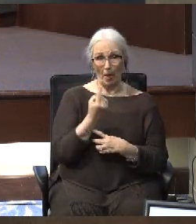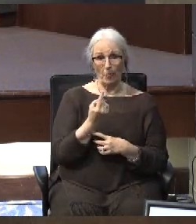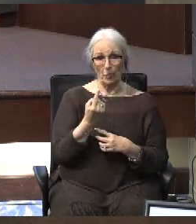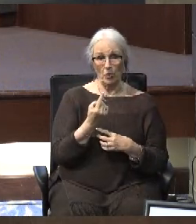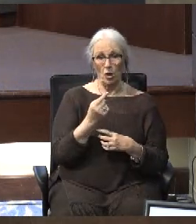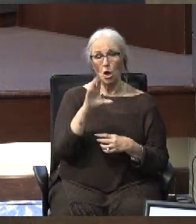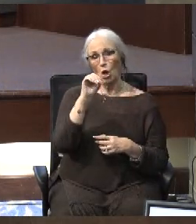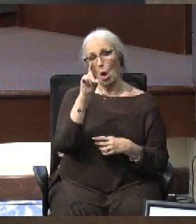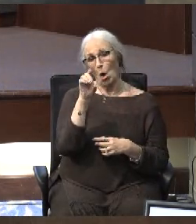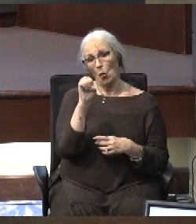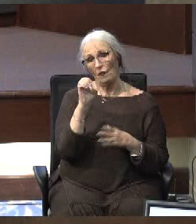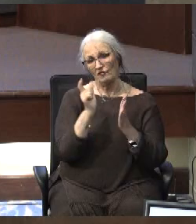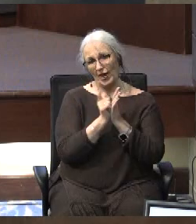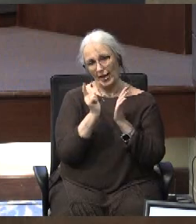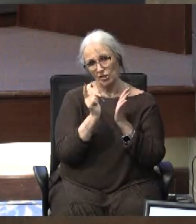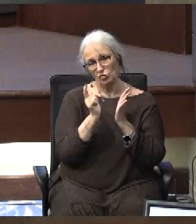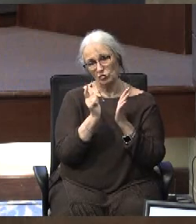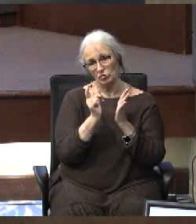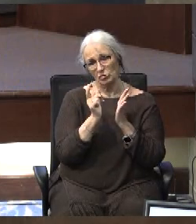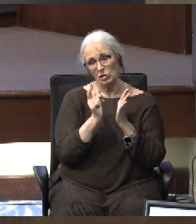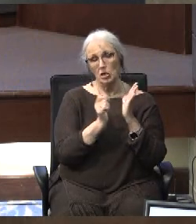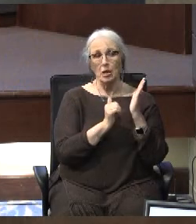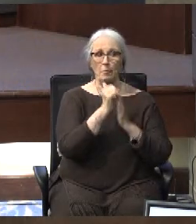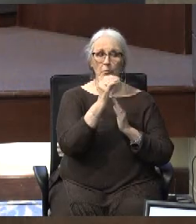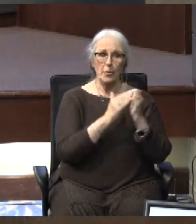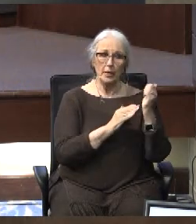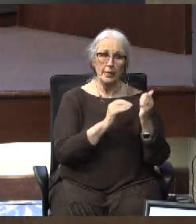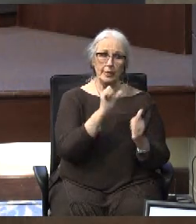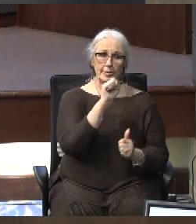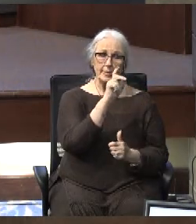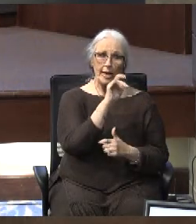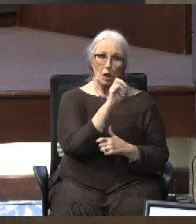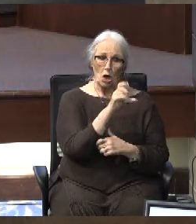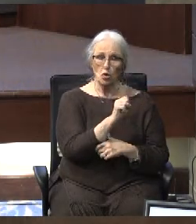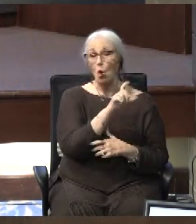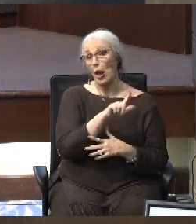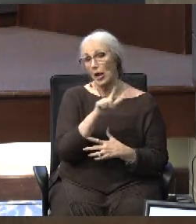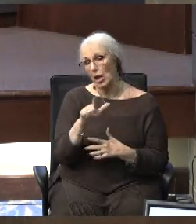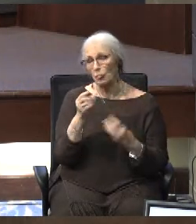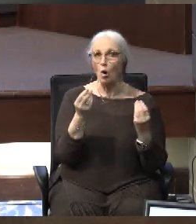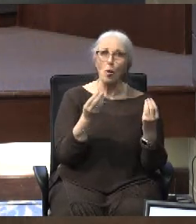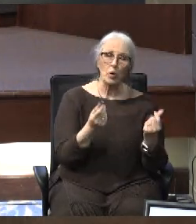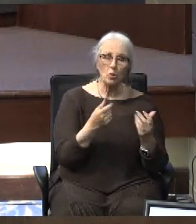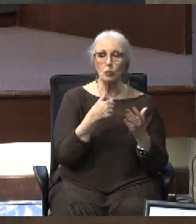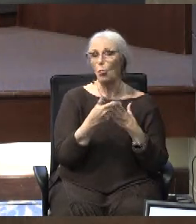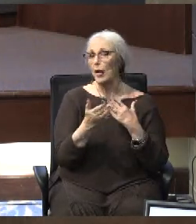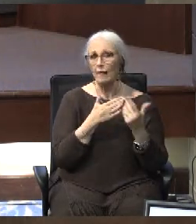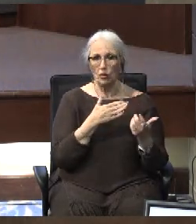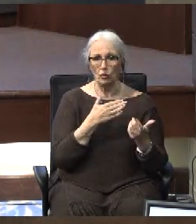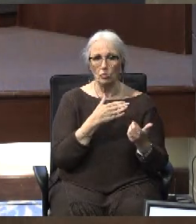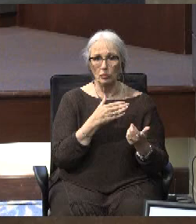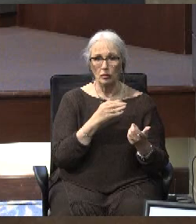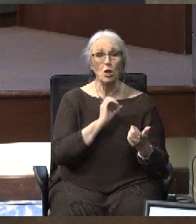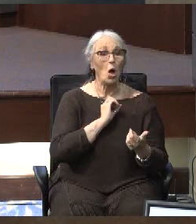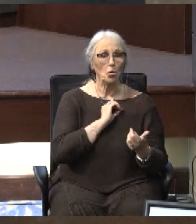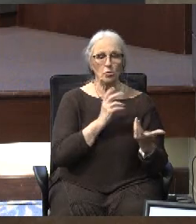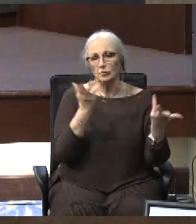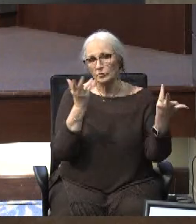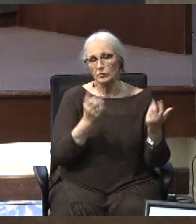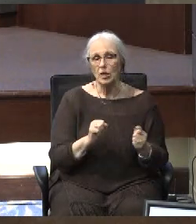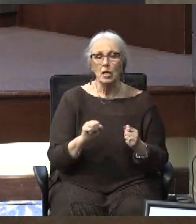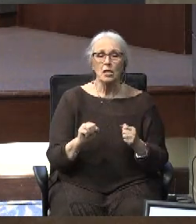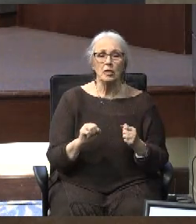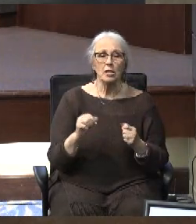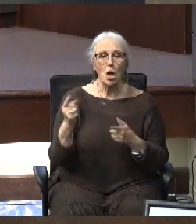code violation, Building Standards and Commission, or a landlord or a property owner or whoever will come in. Building